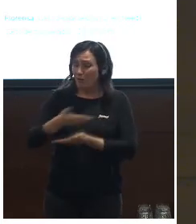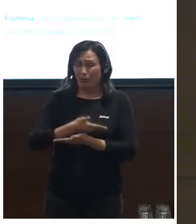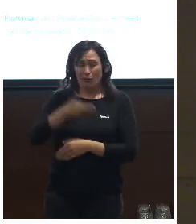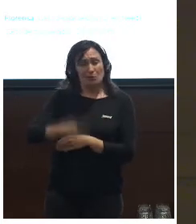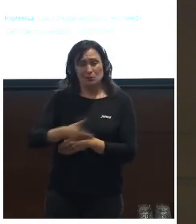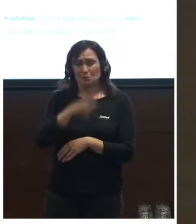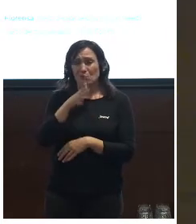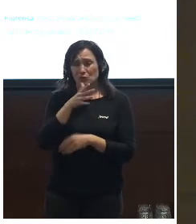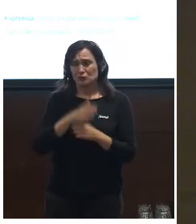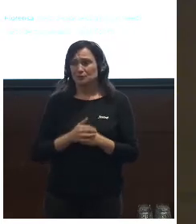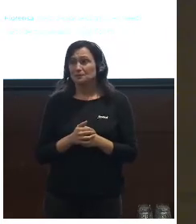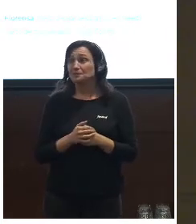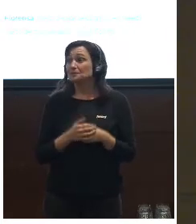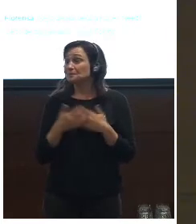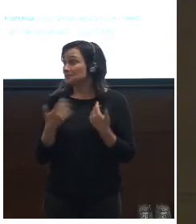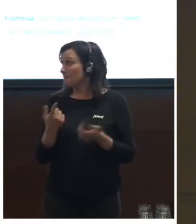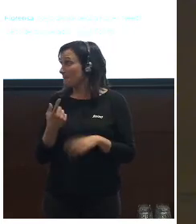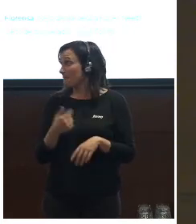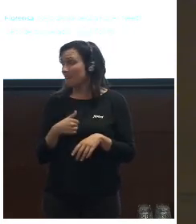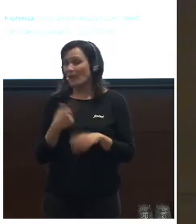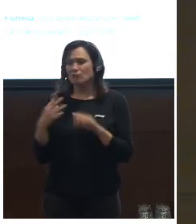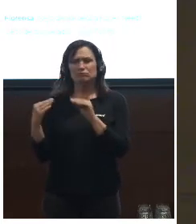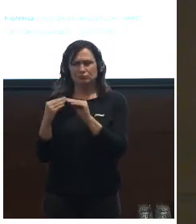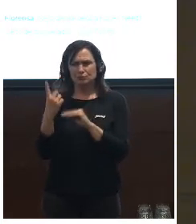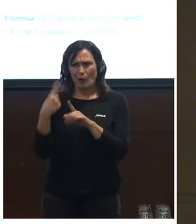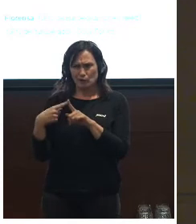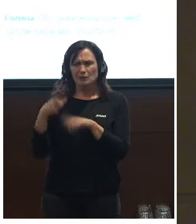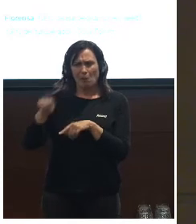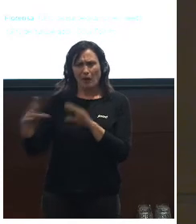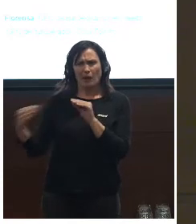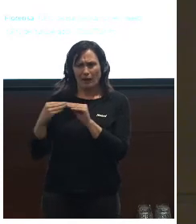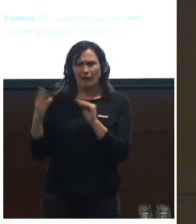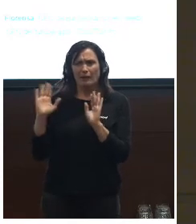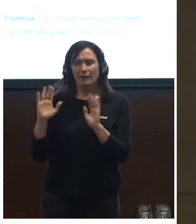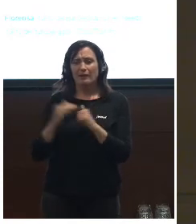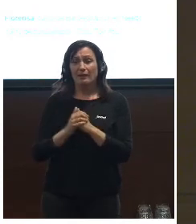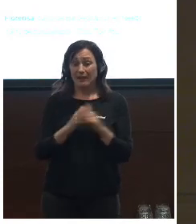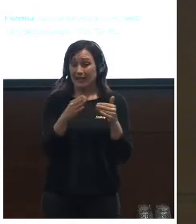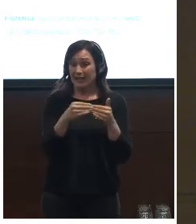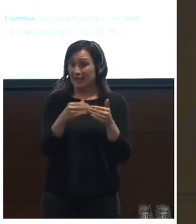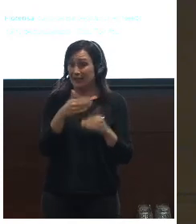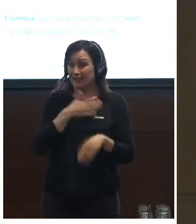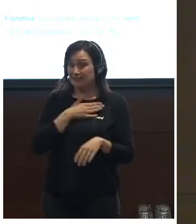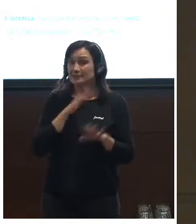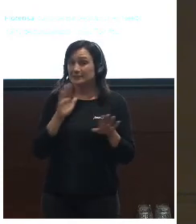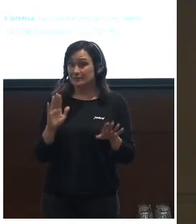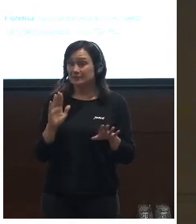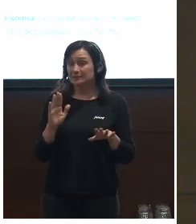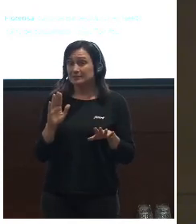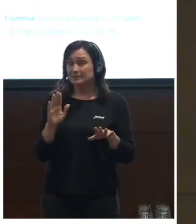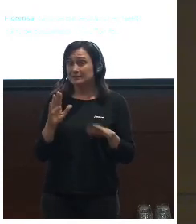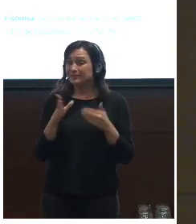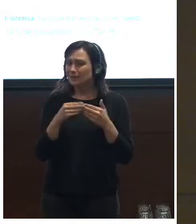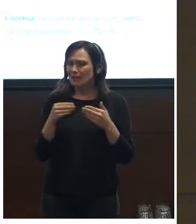thing that I agree with you is that our customers and customers are our clients, are very important,